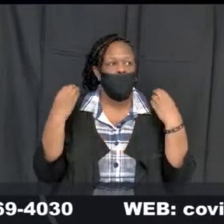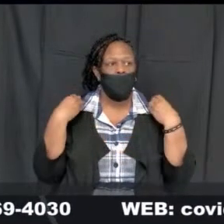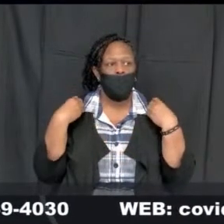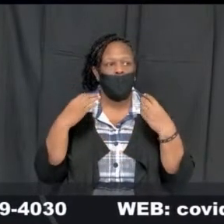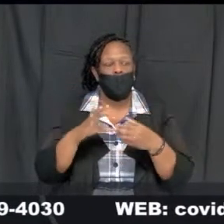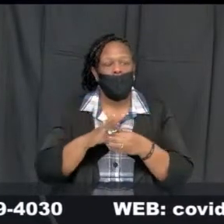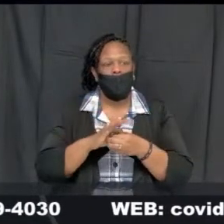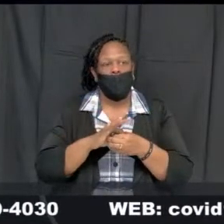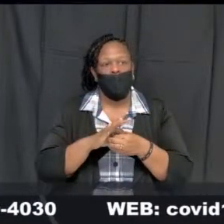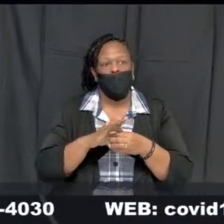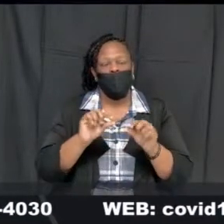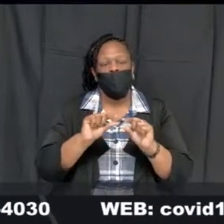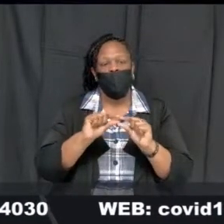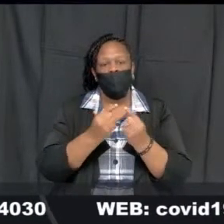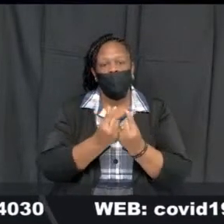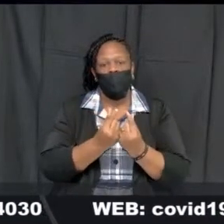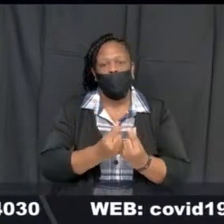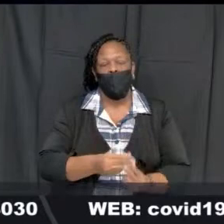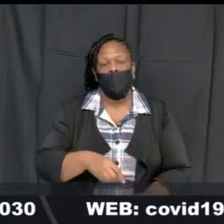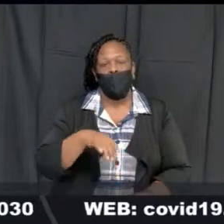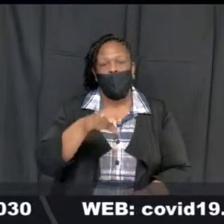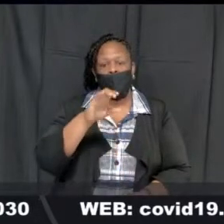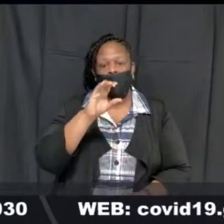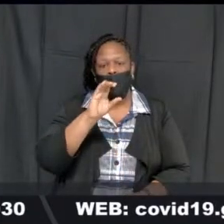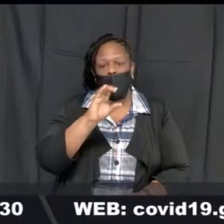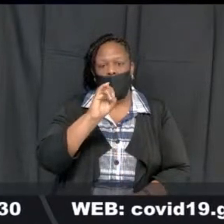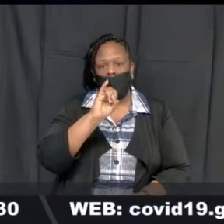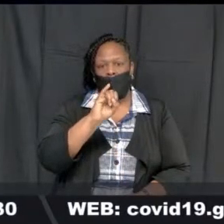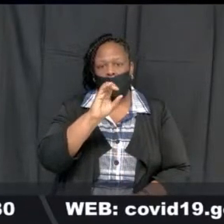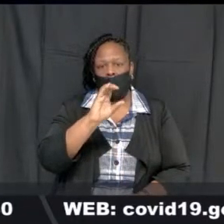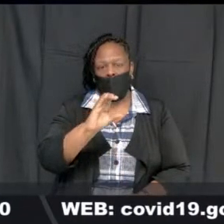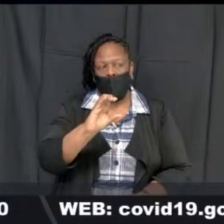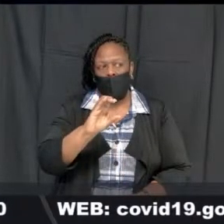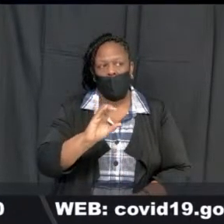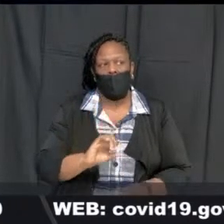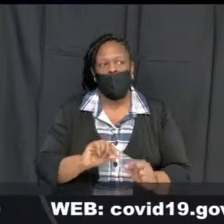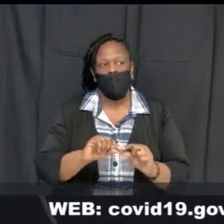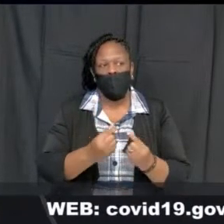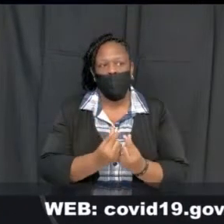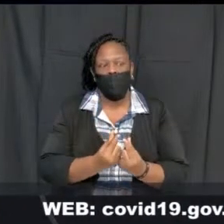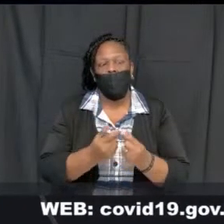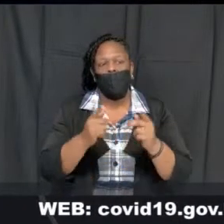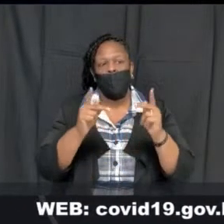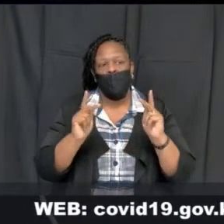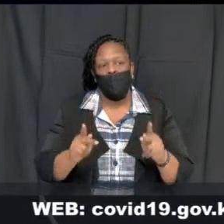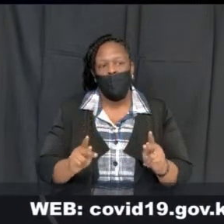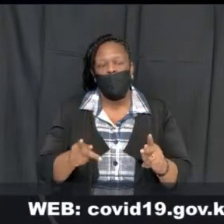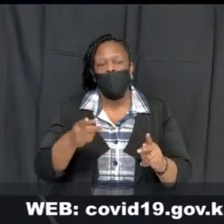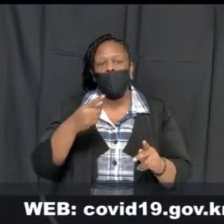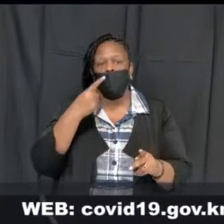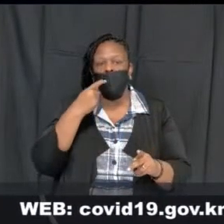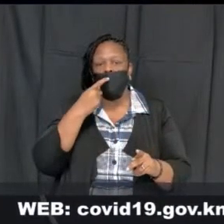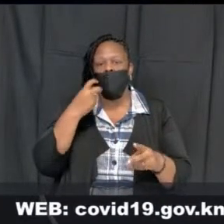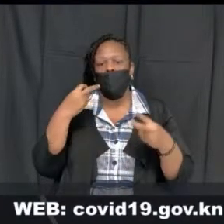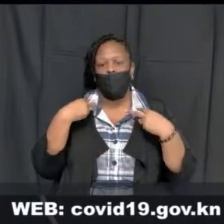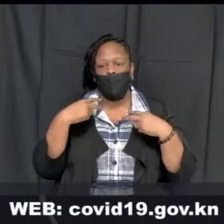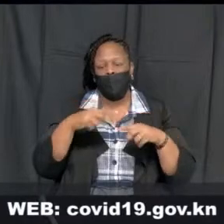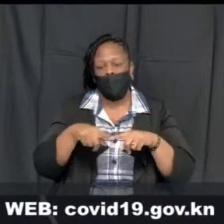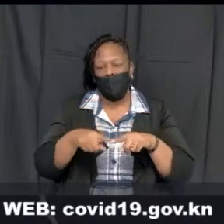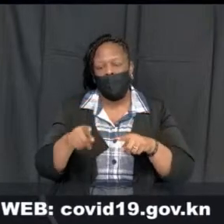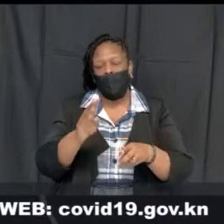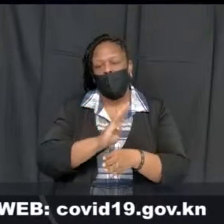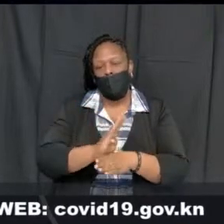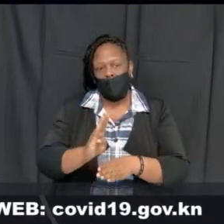of Industry and Commerce. She has been here several times and she is